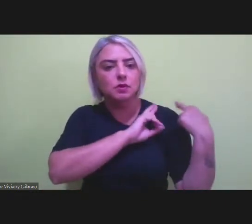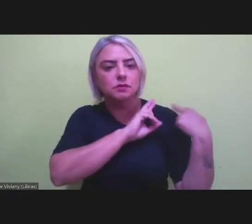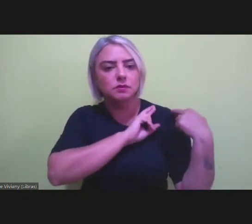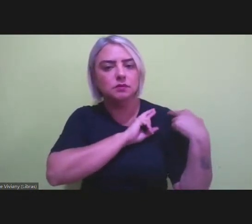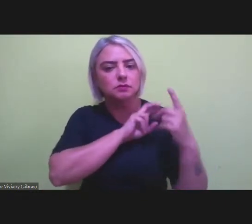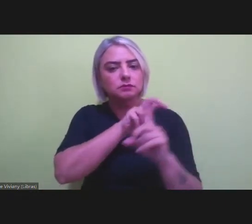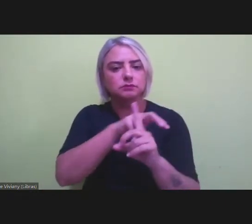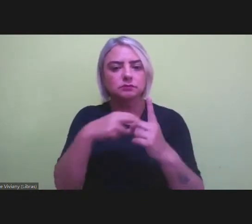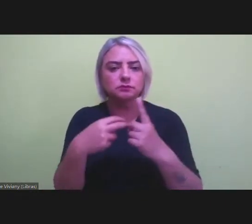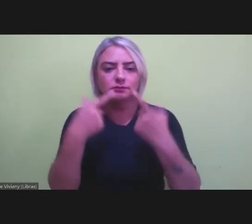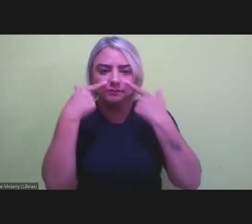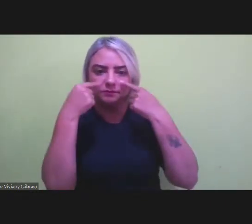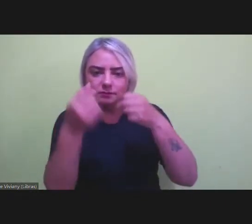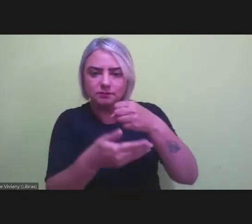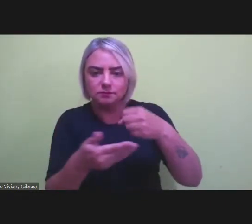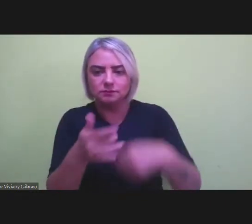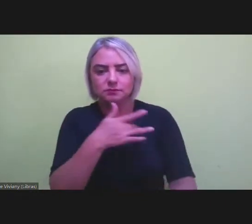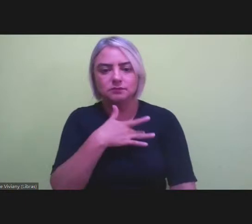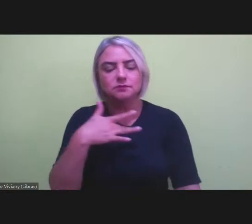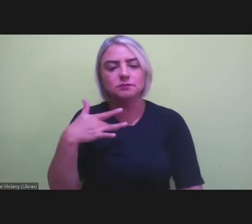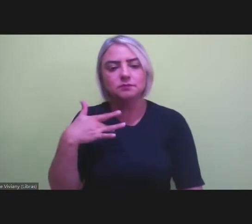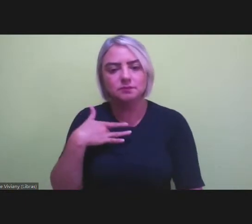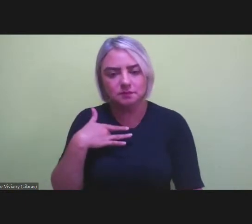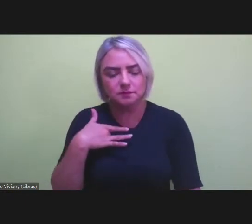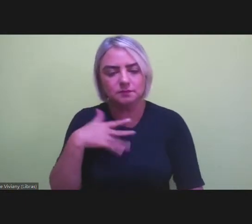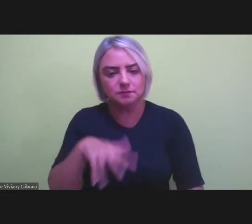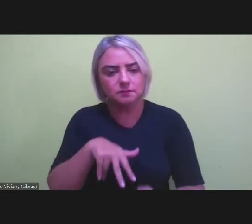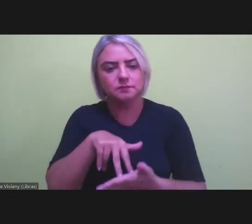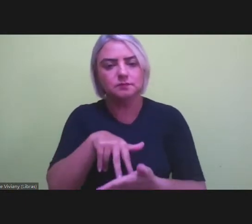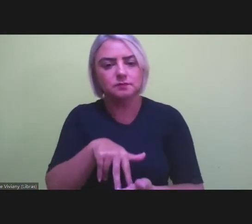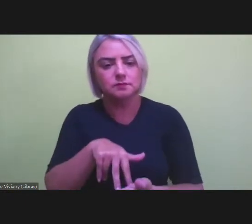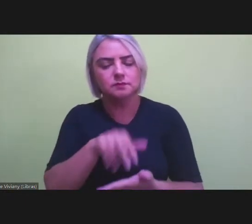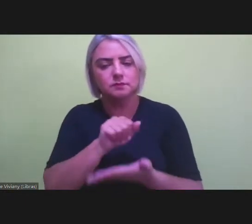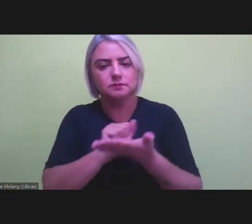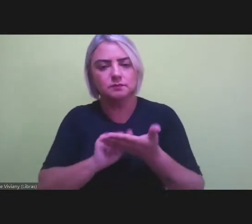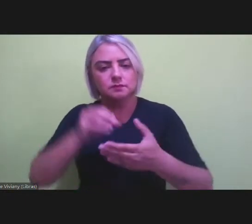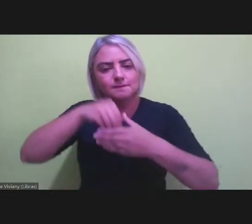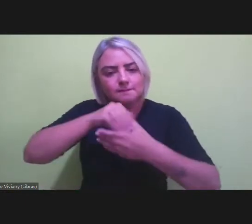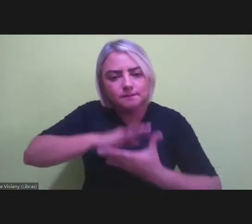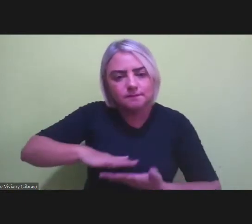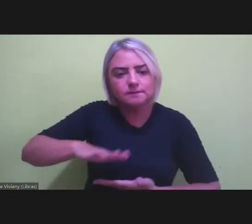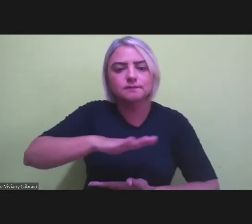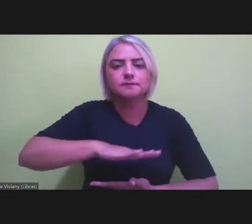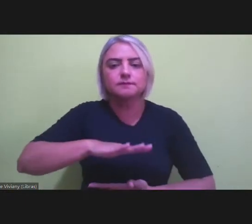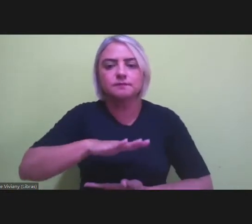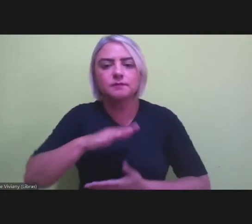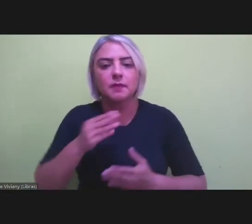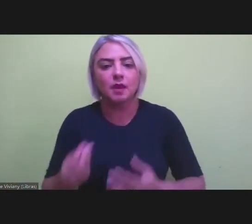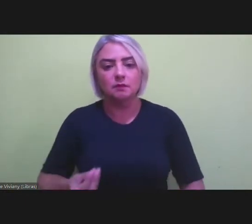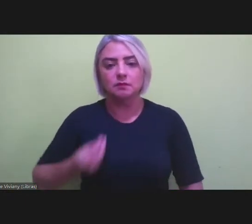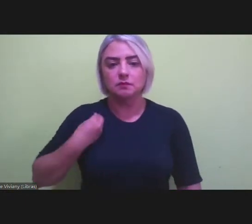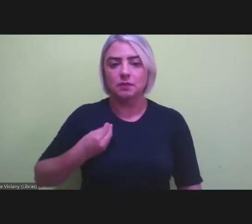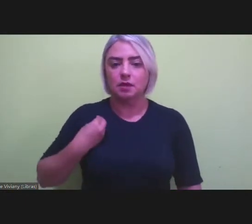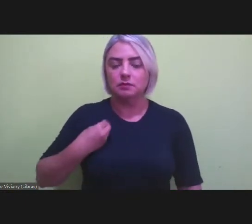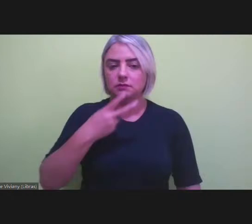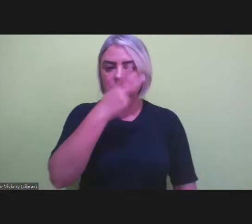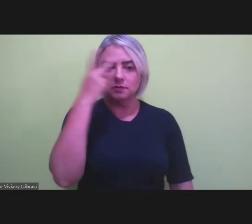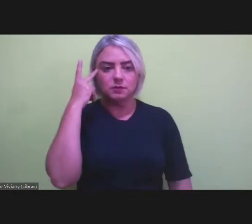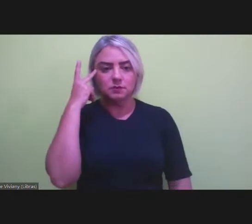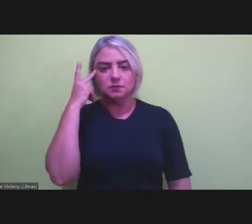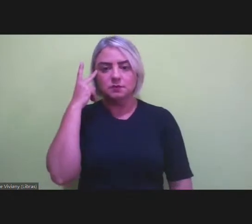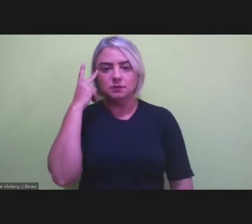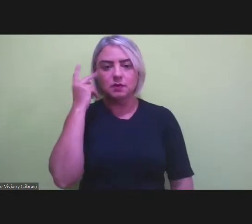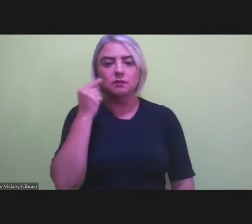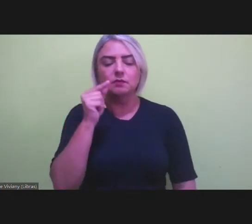insecurity scenario and the role of mediated to primary healthcare facing intersectorial actions and the participation